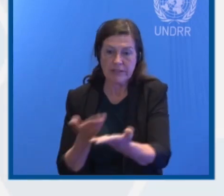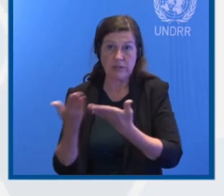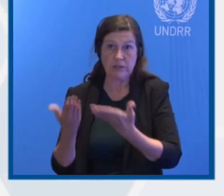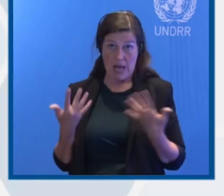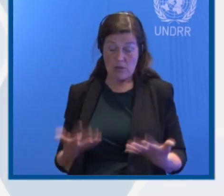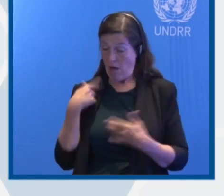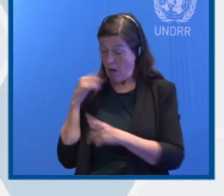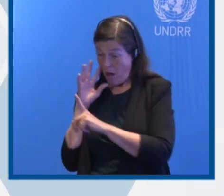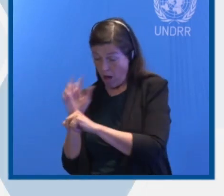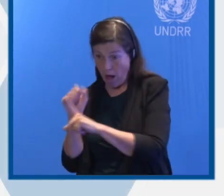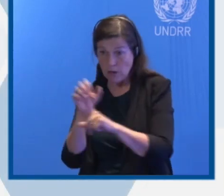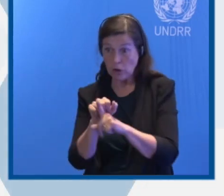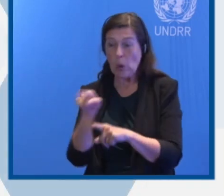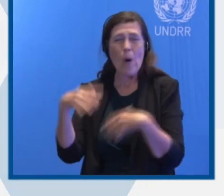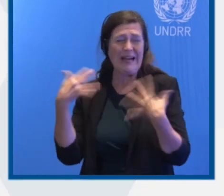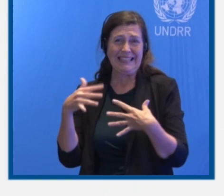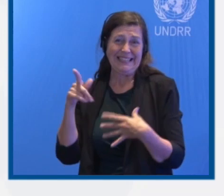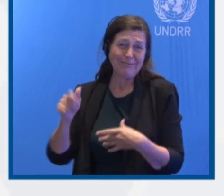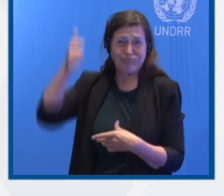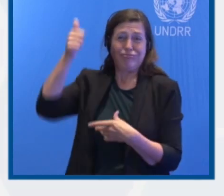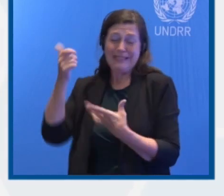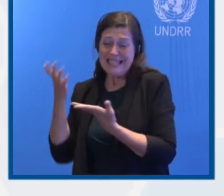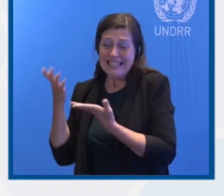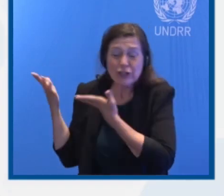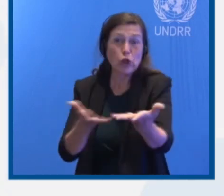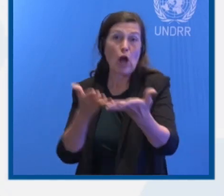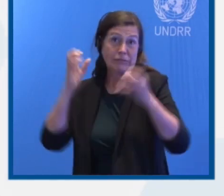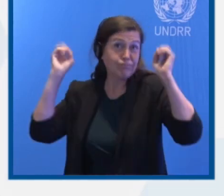identifying critical services due to preparation,